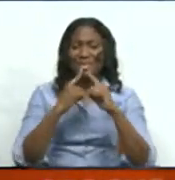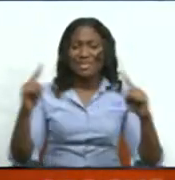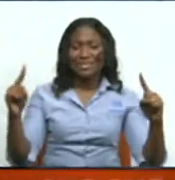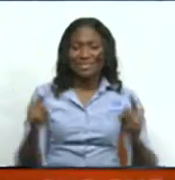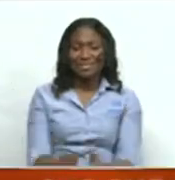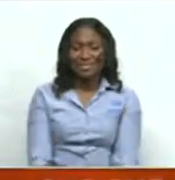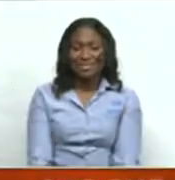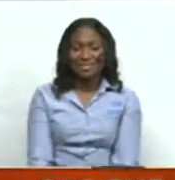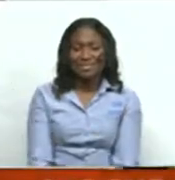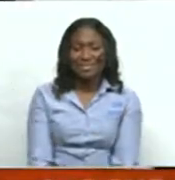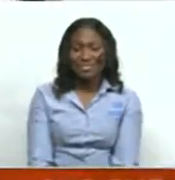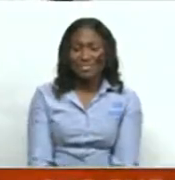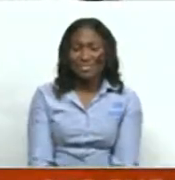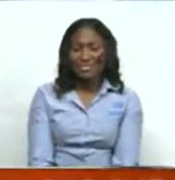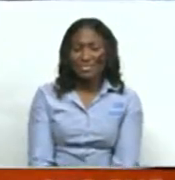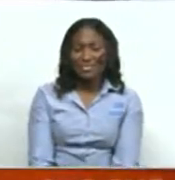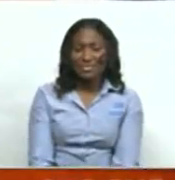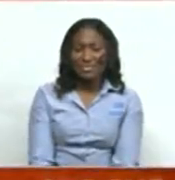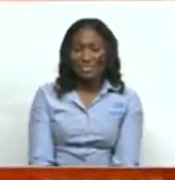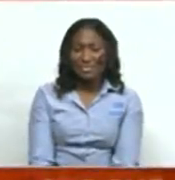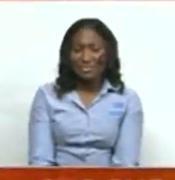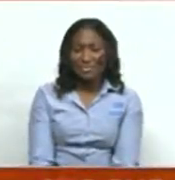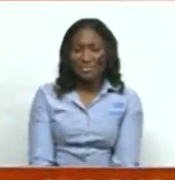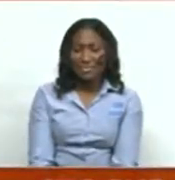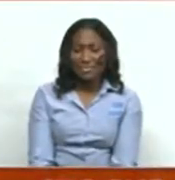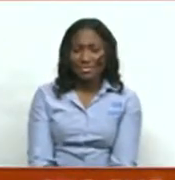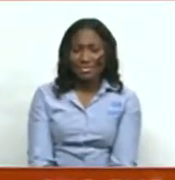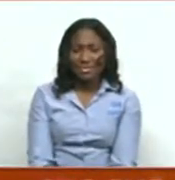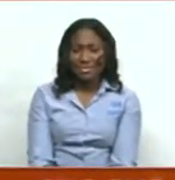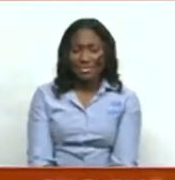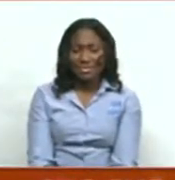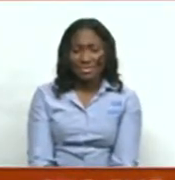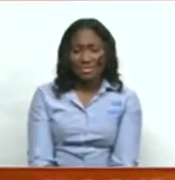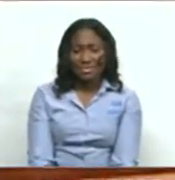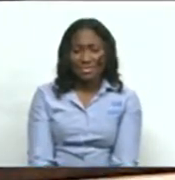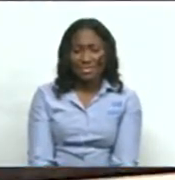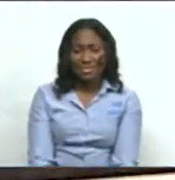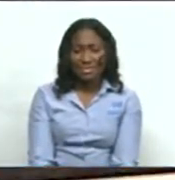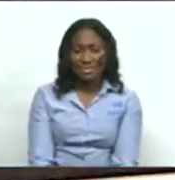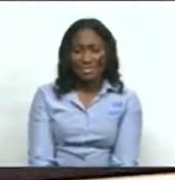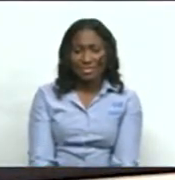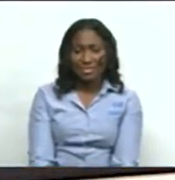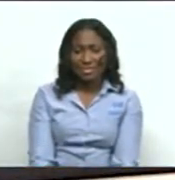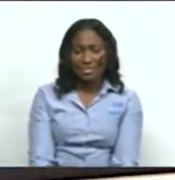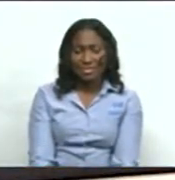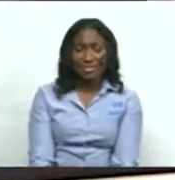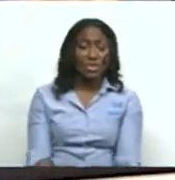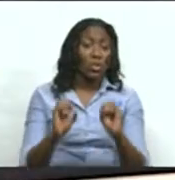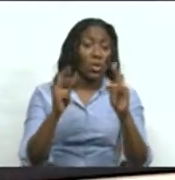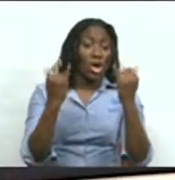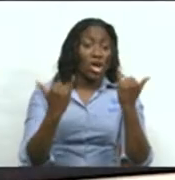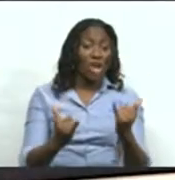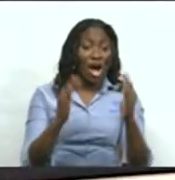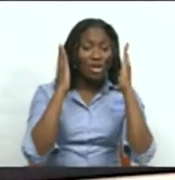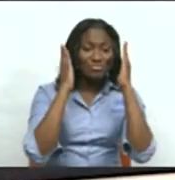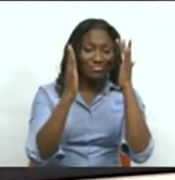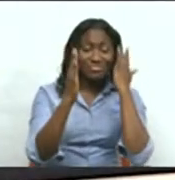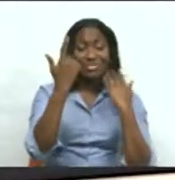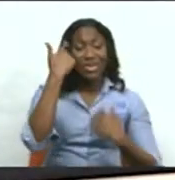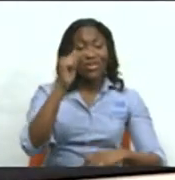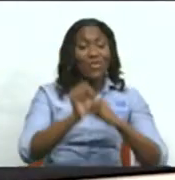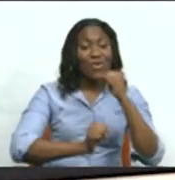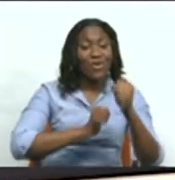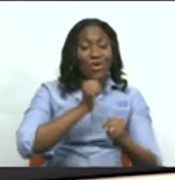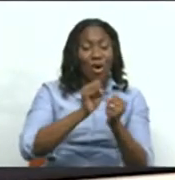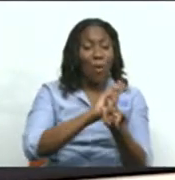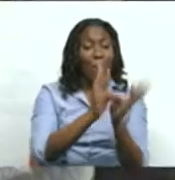Business Watch. All right, let's hand you over now to Colleen Hussein to see what's coming up in